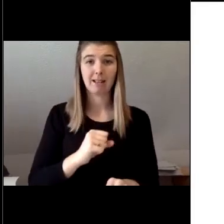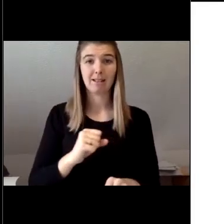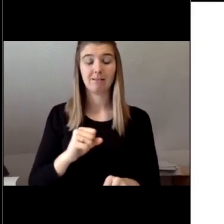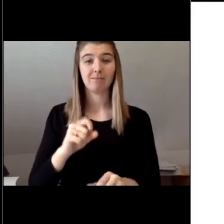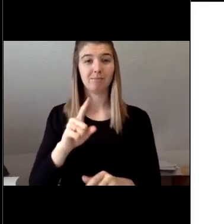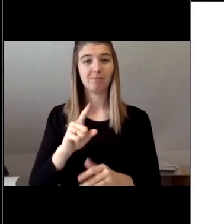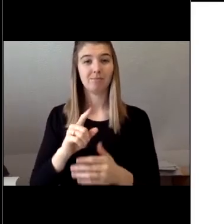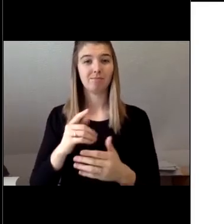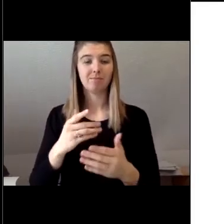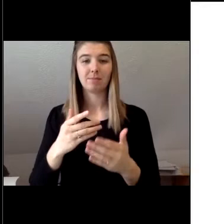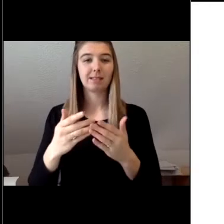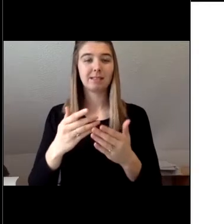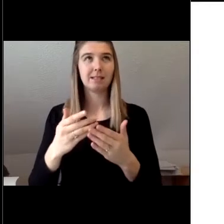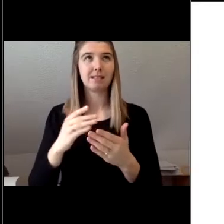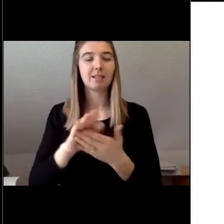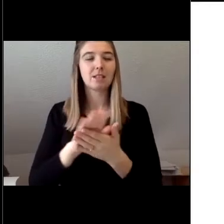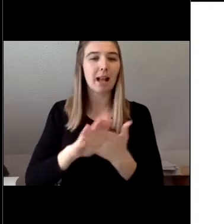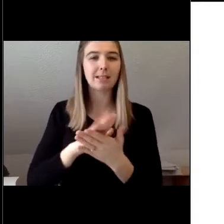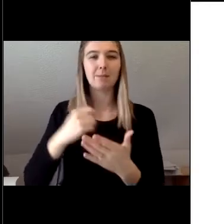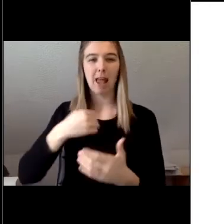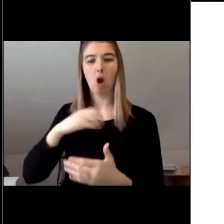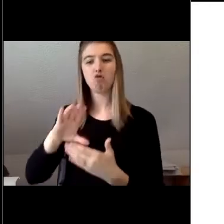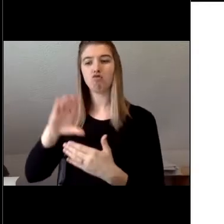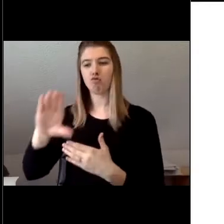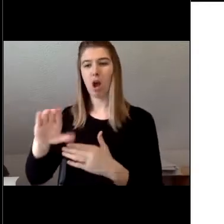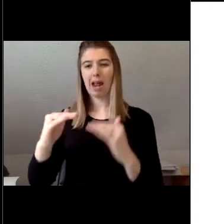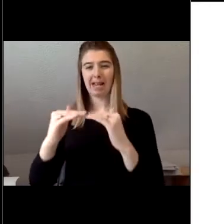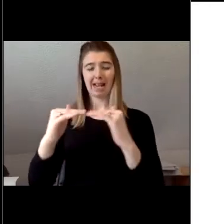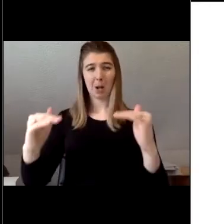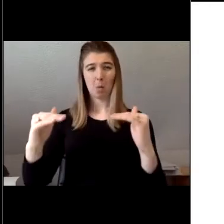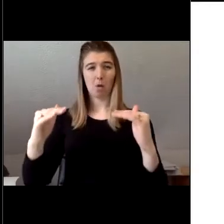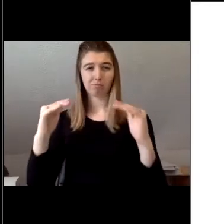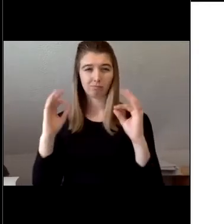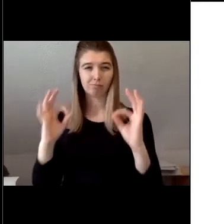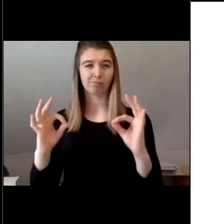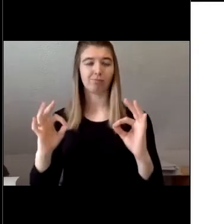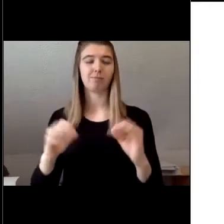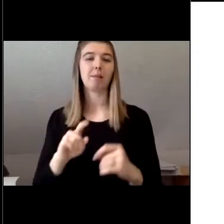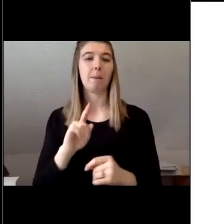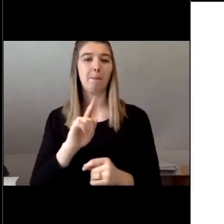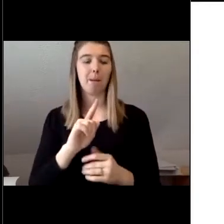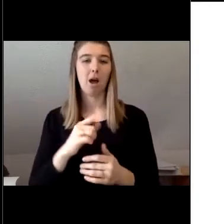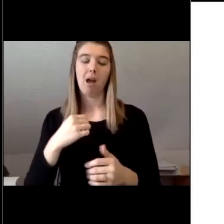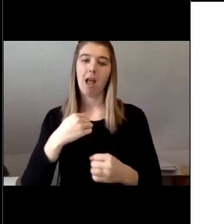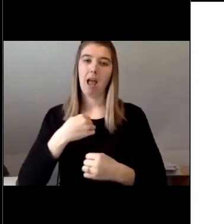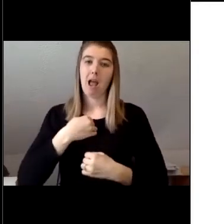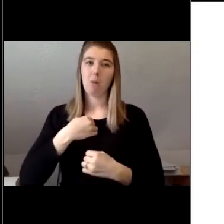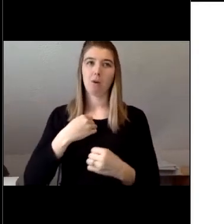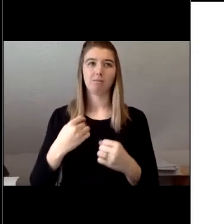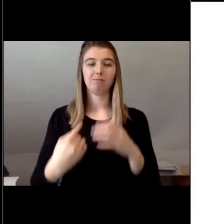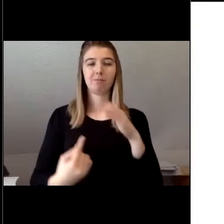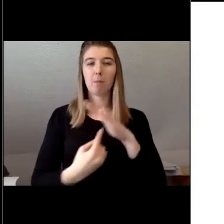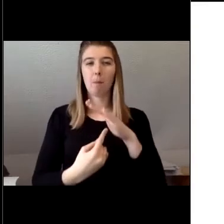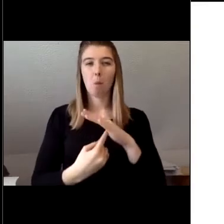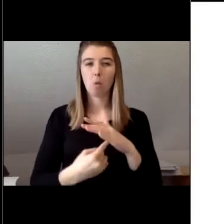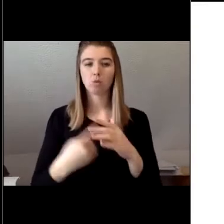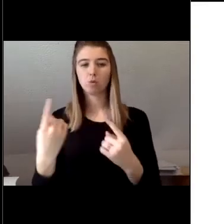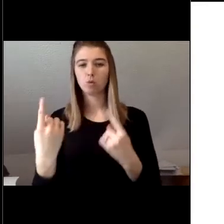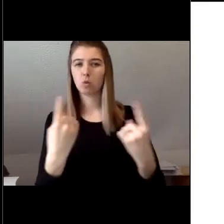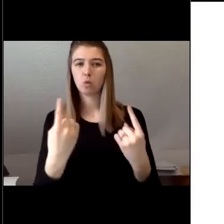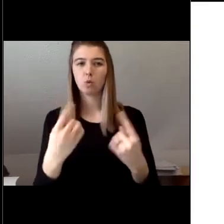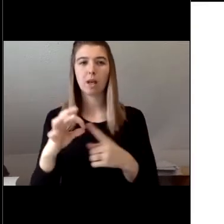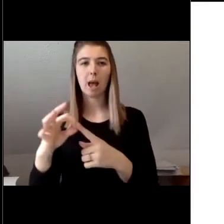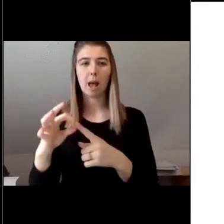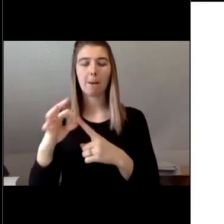of bias, it does tell us that our key issue is really in the composition of the research community, that is in who is applying, and